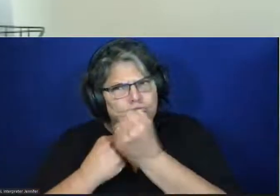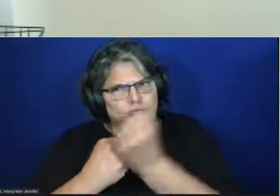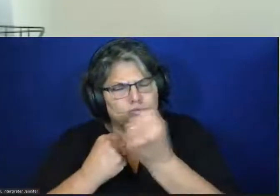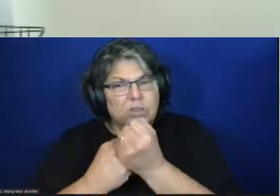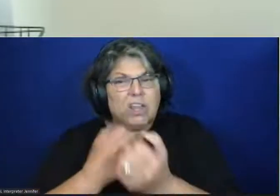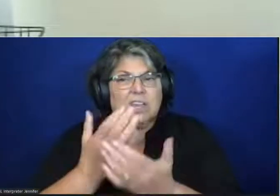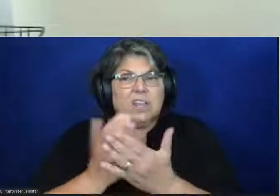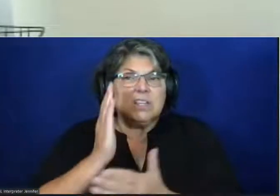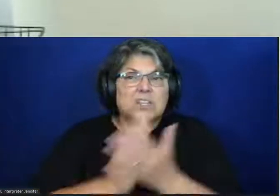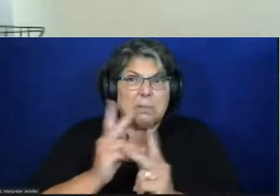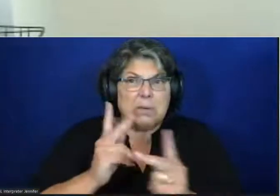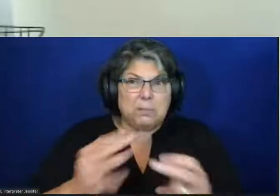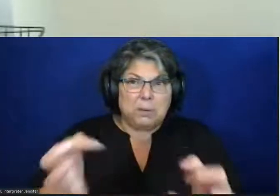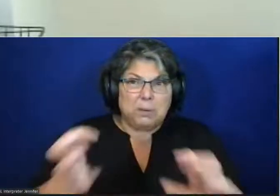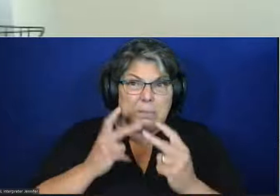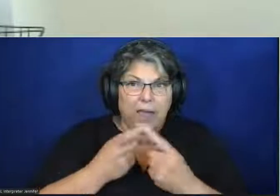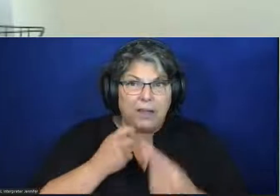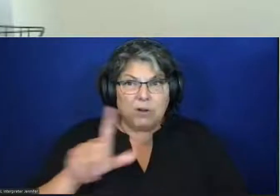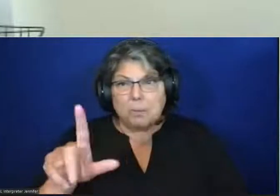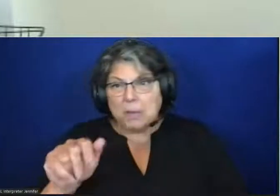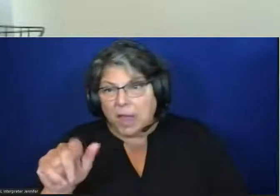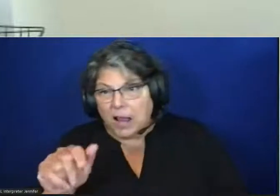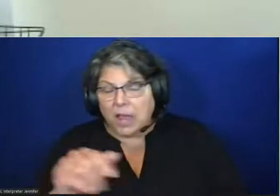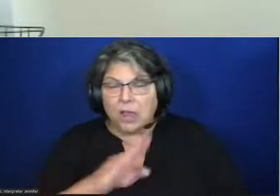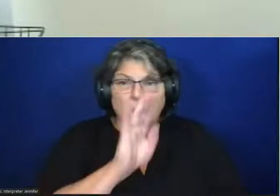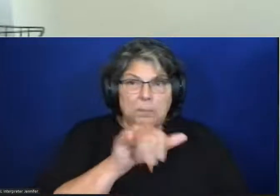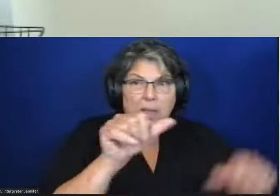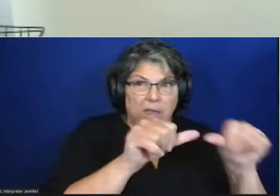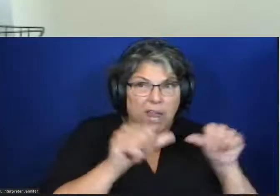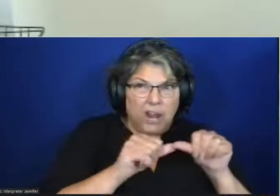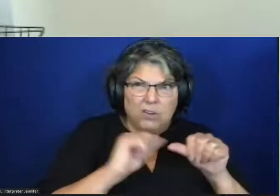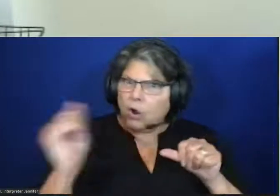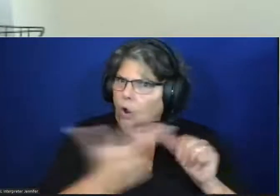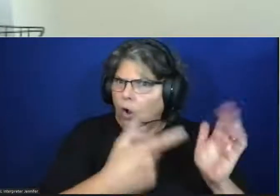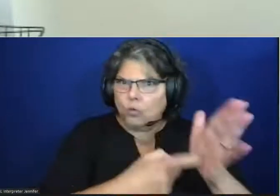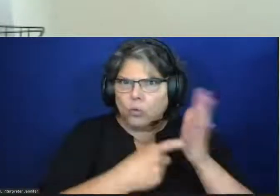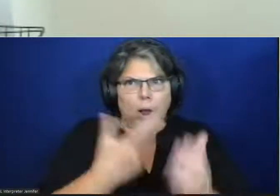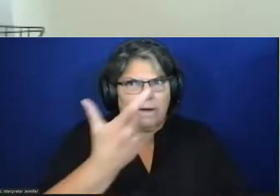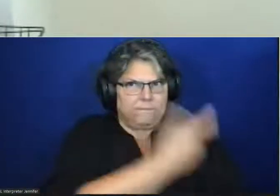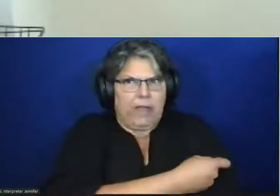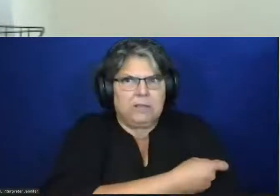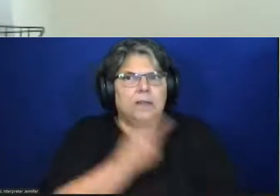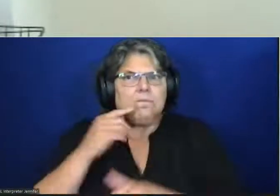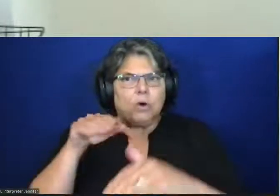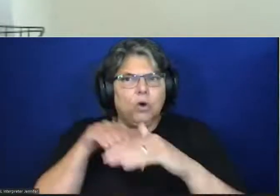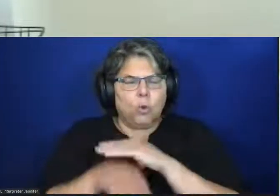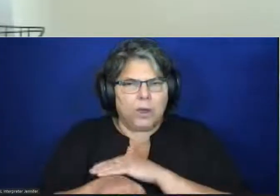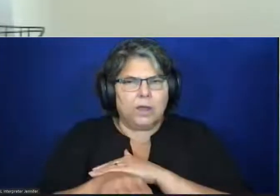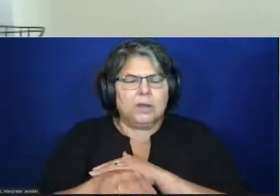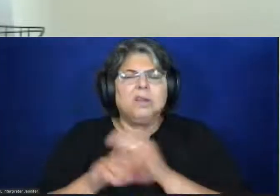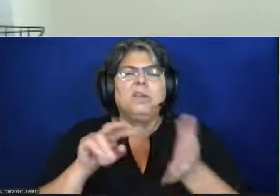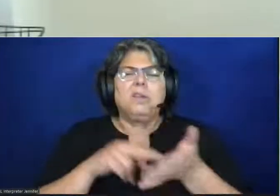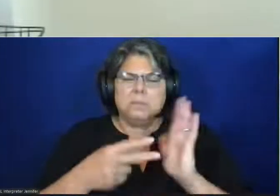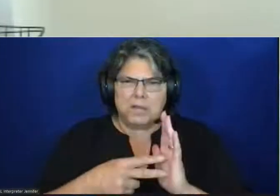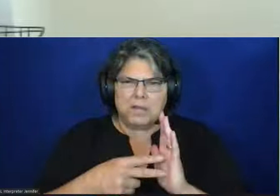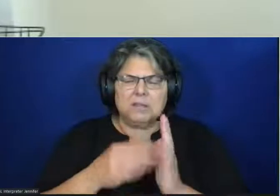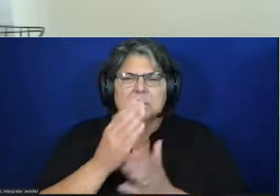have mandates to be vaccinated to go into these facilities. Some of these reports have